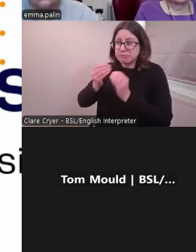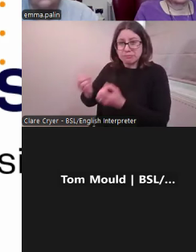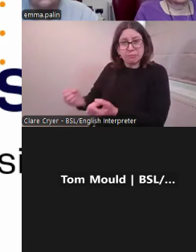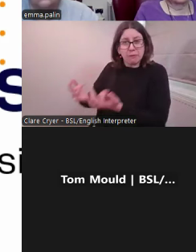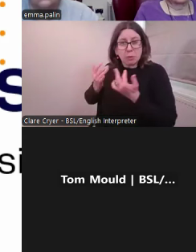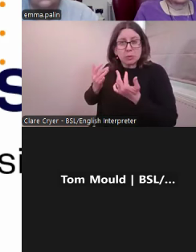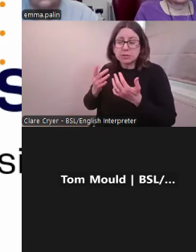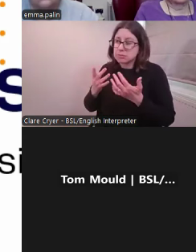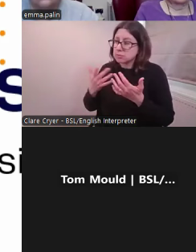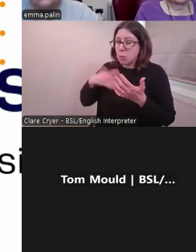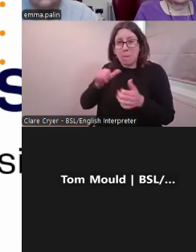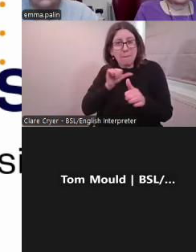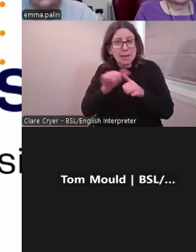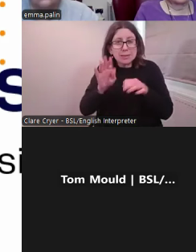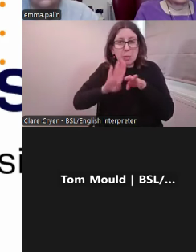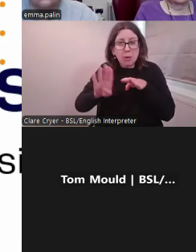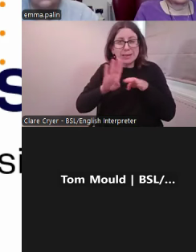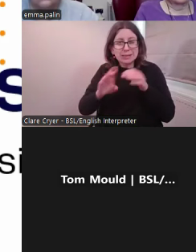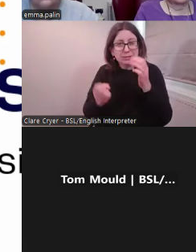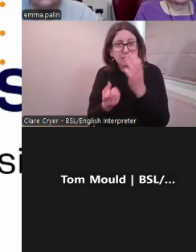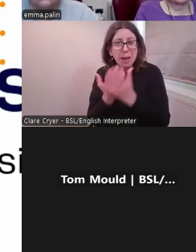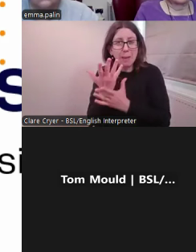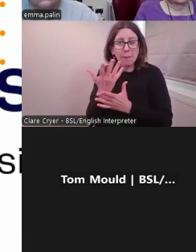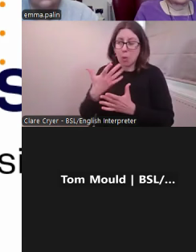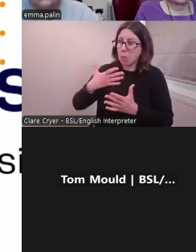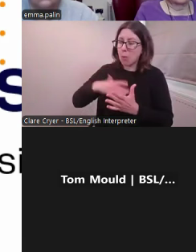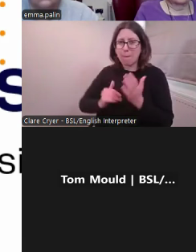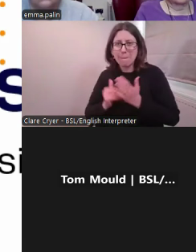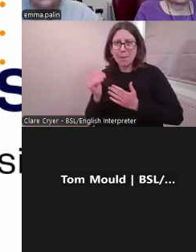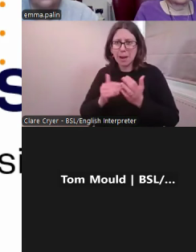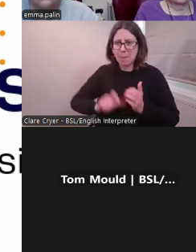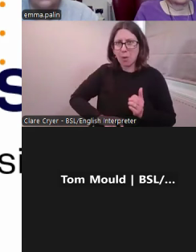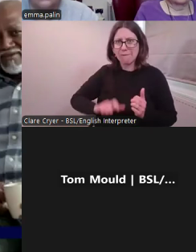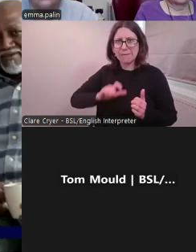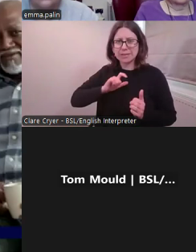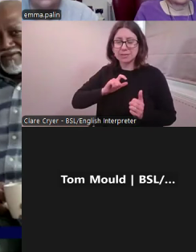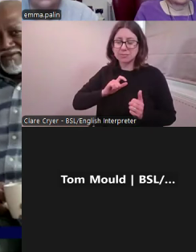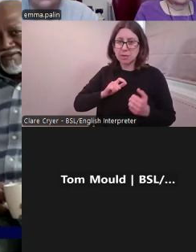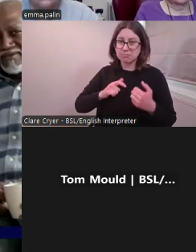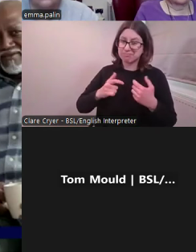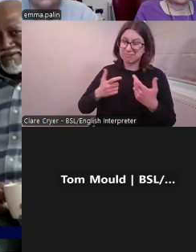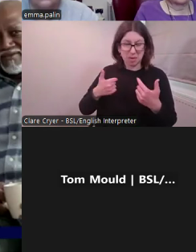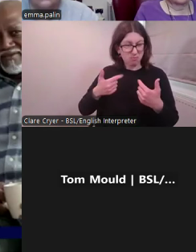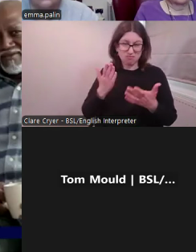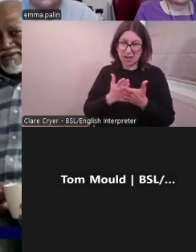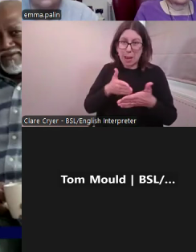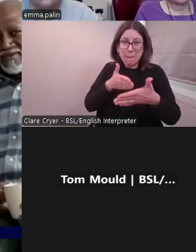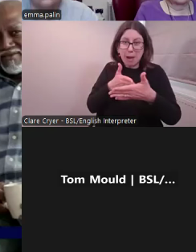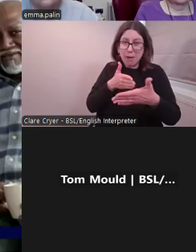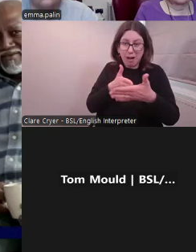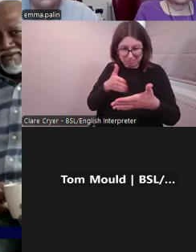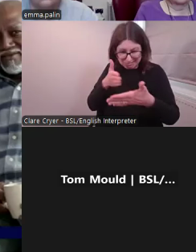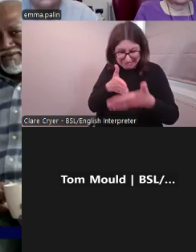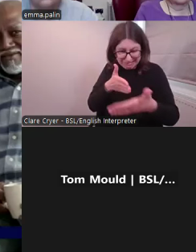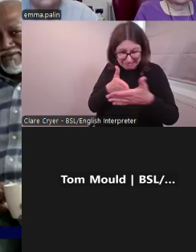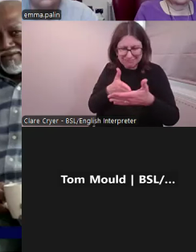practice, how we can build the confidence. As I mentioned, to me, a barrier is just a gate. So I wanted to